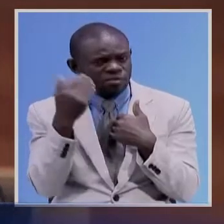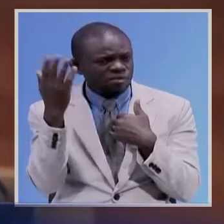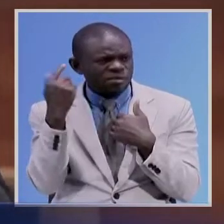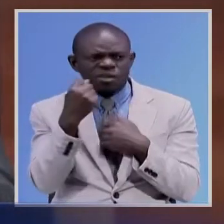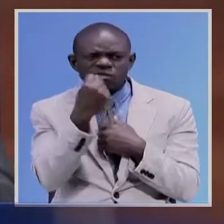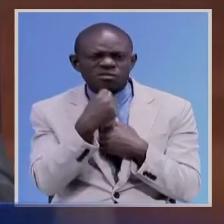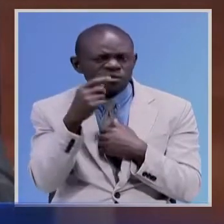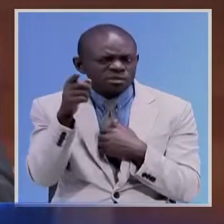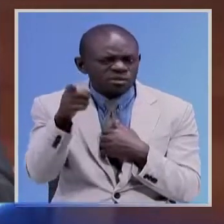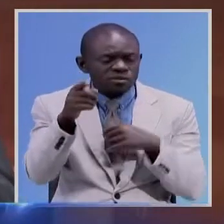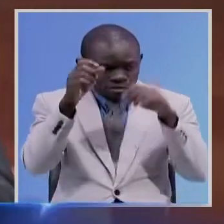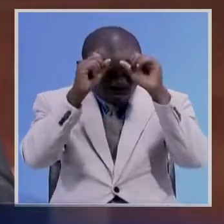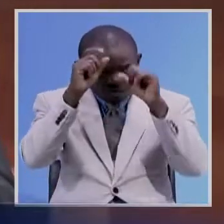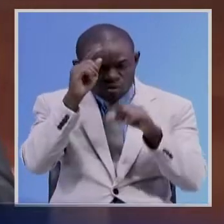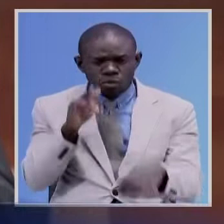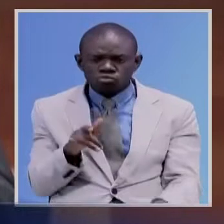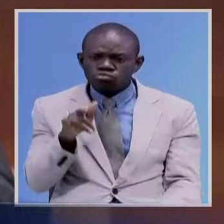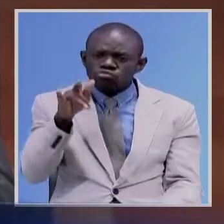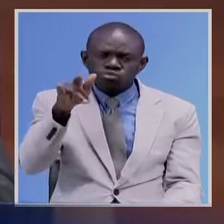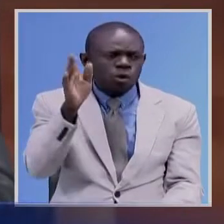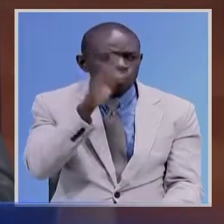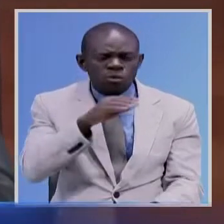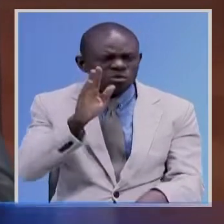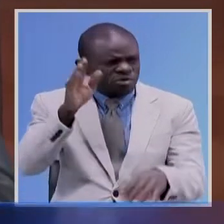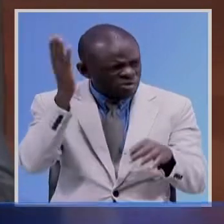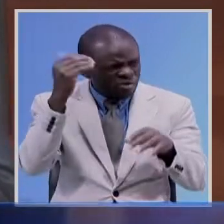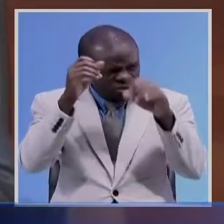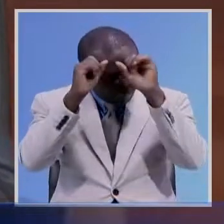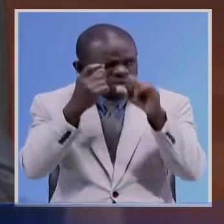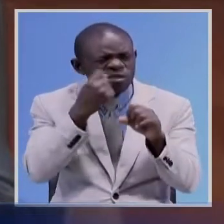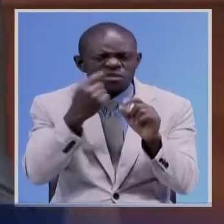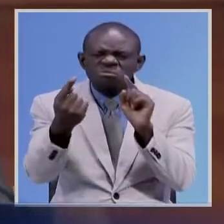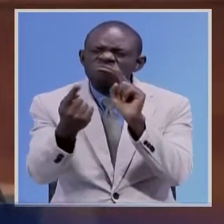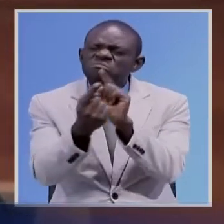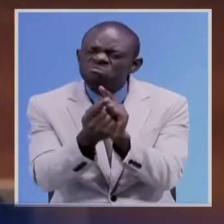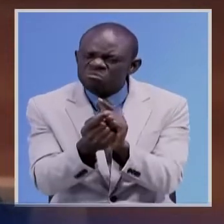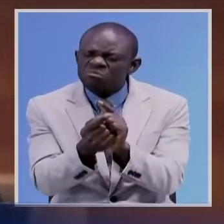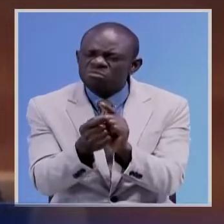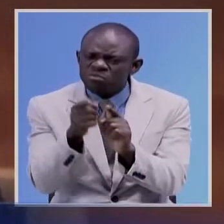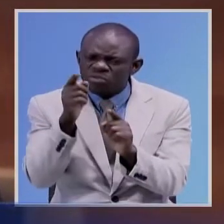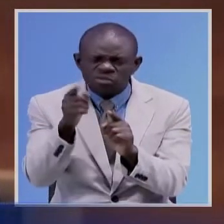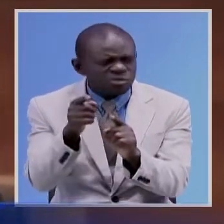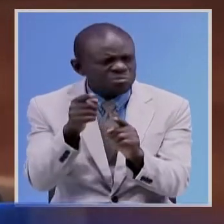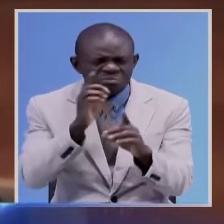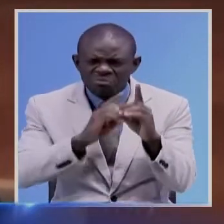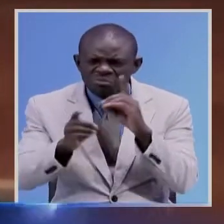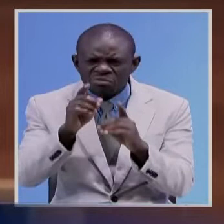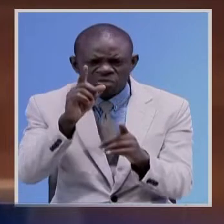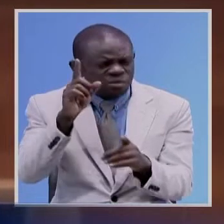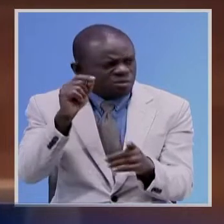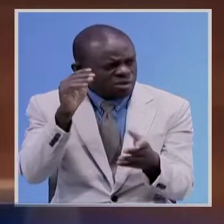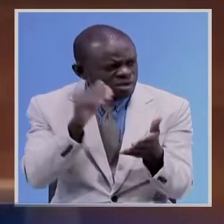his counterpart, the late Magufuli, which we bought about 20,000 metric tons, and the other 20,000 metric tons